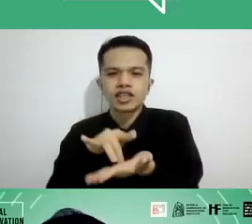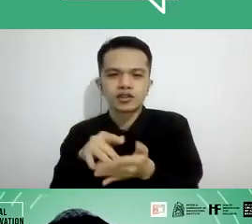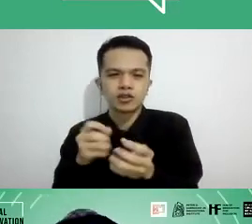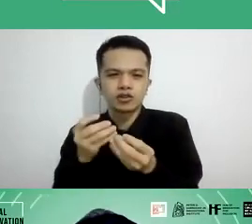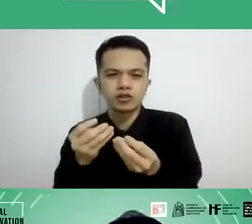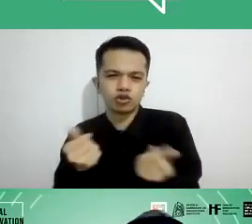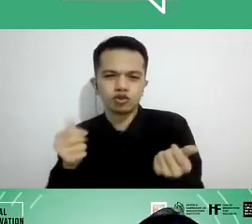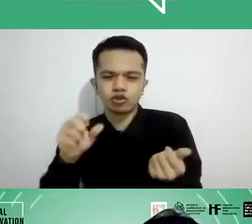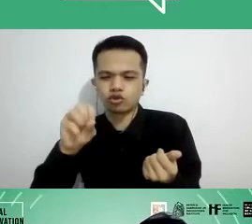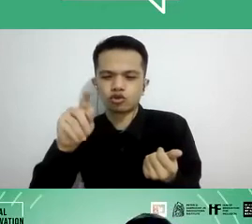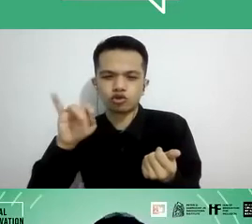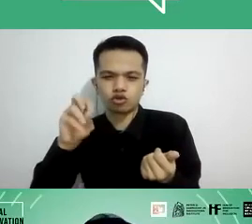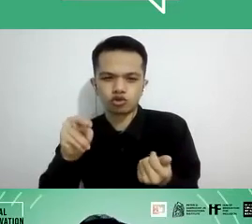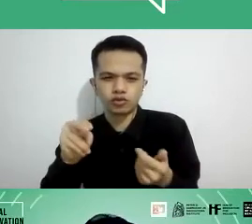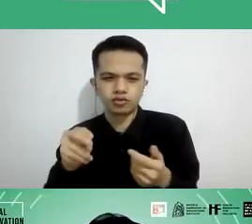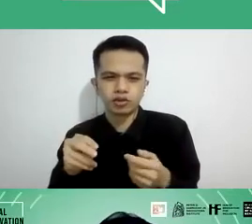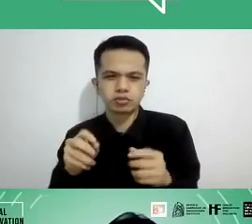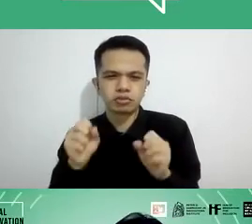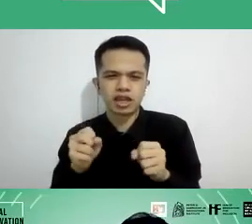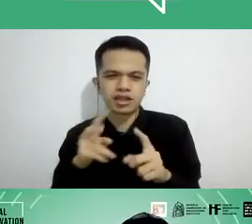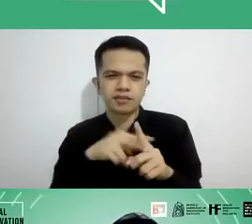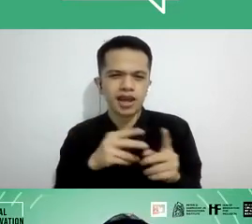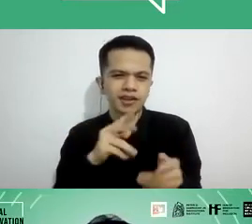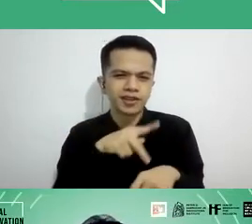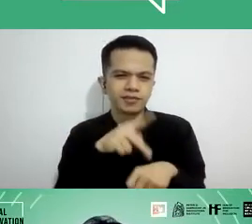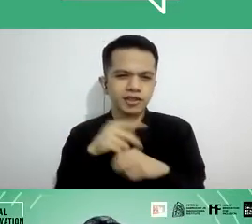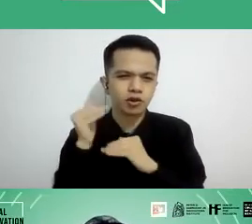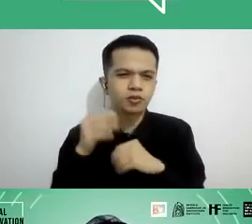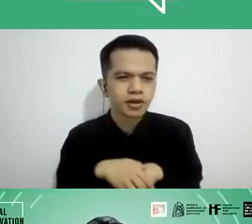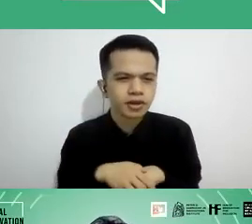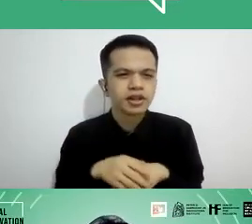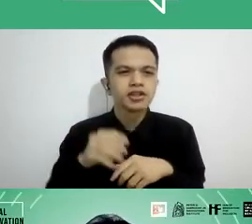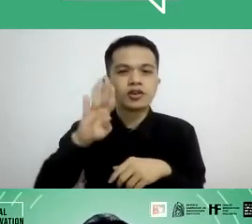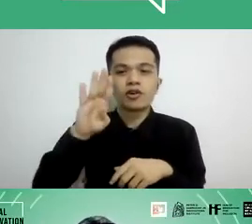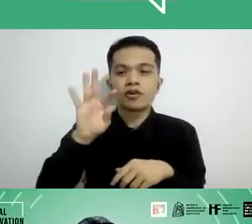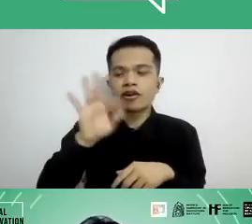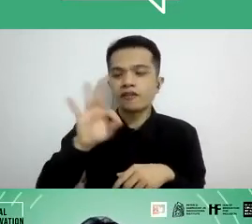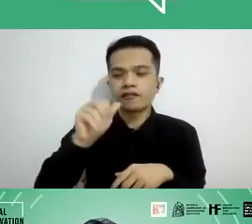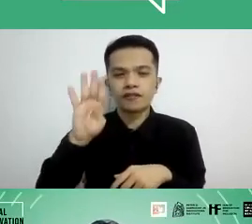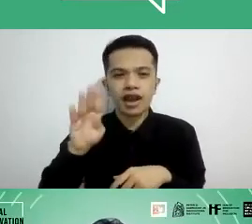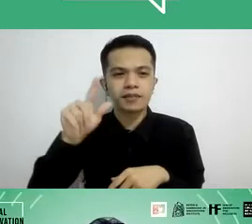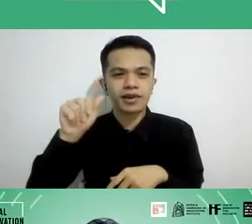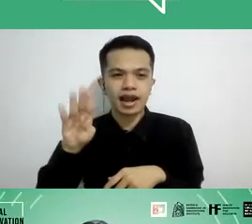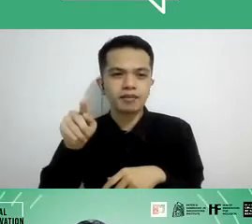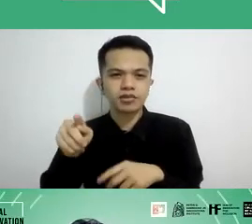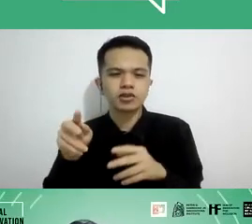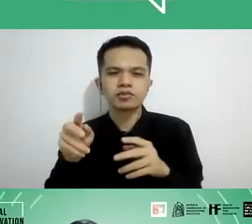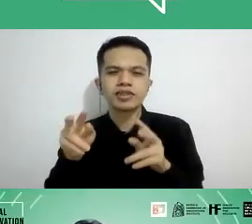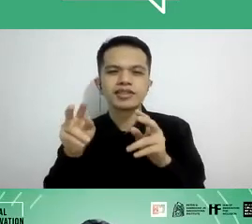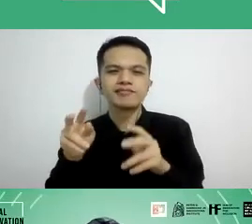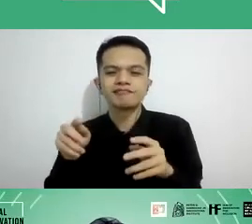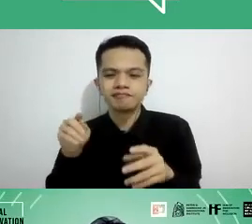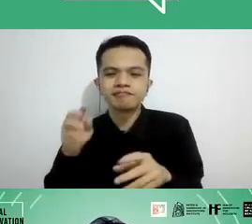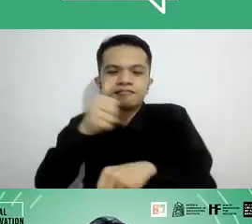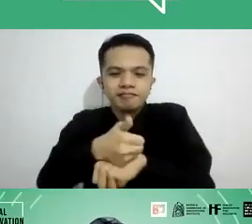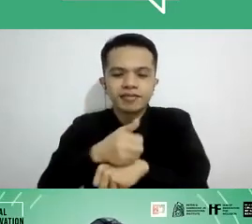appreciate living in the Philippines. So the first one is Fab Lab Barcelona was the first city to actually integrate Fab Labs as part